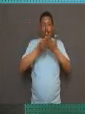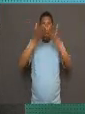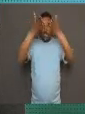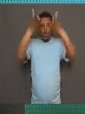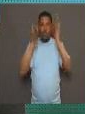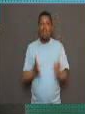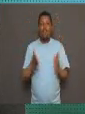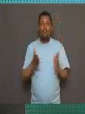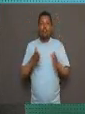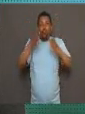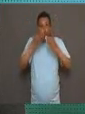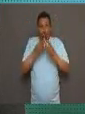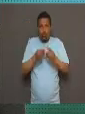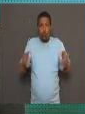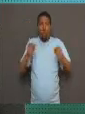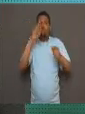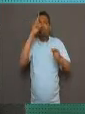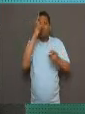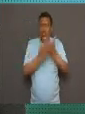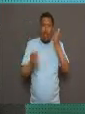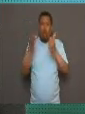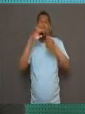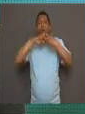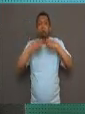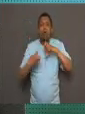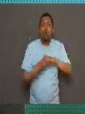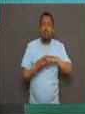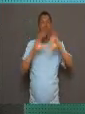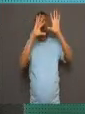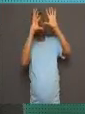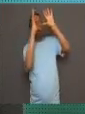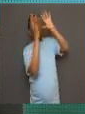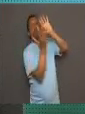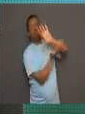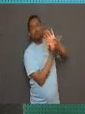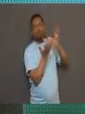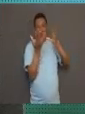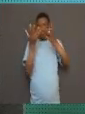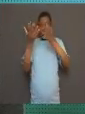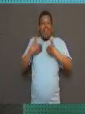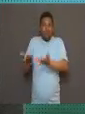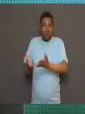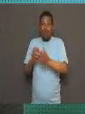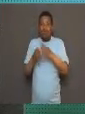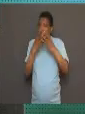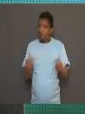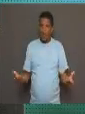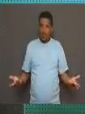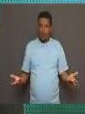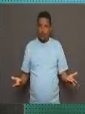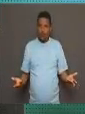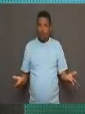to solve some of the problems that globes present.